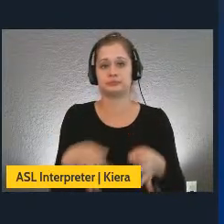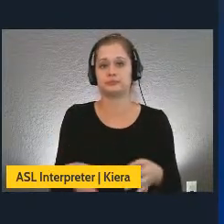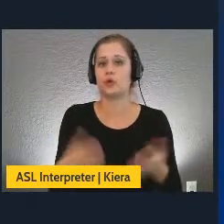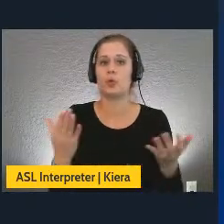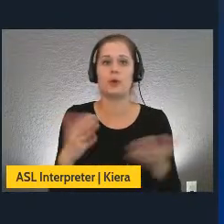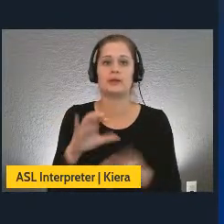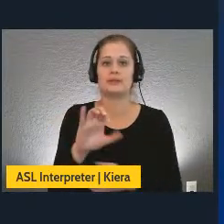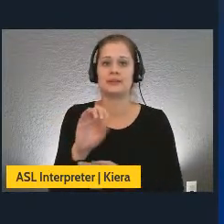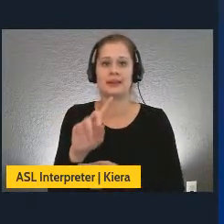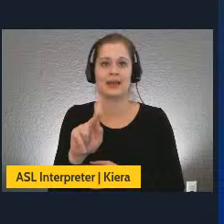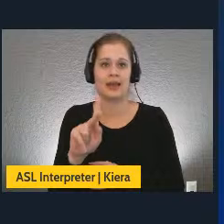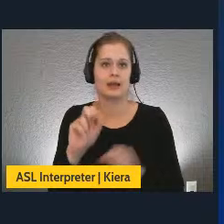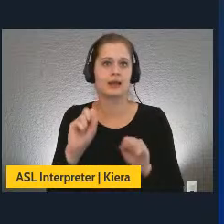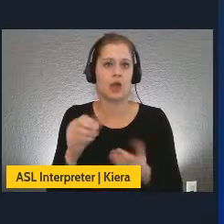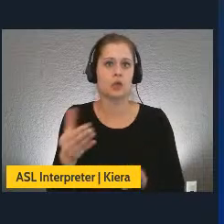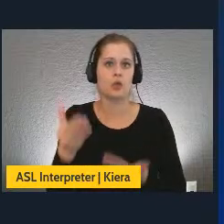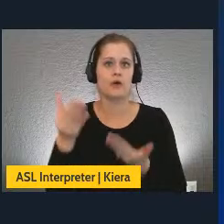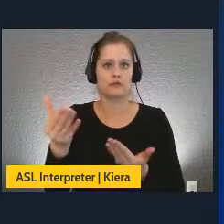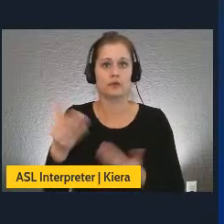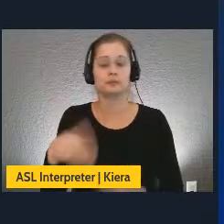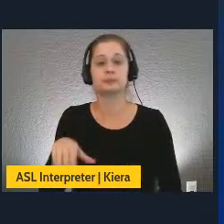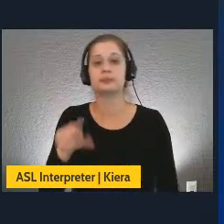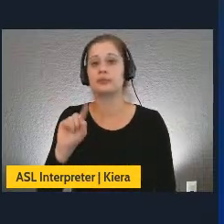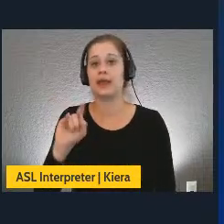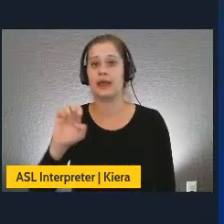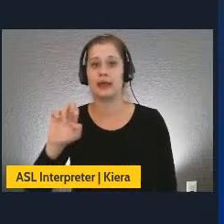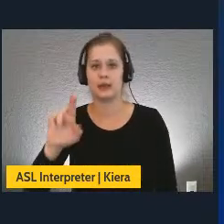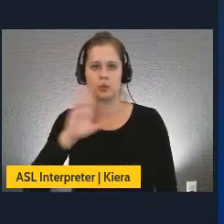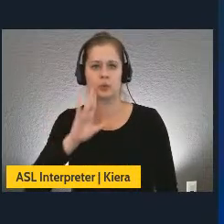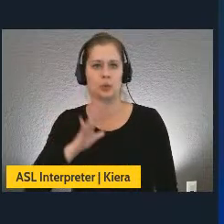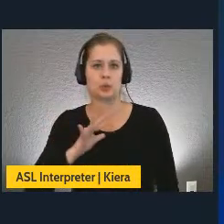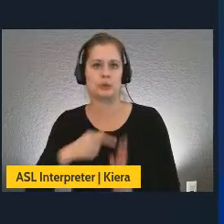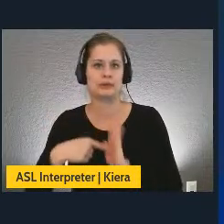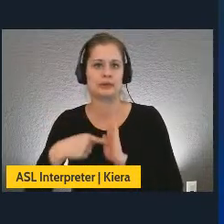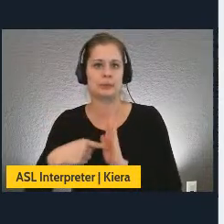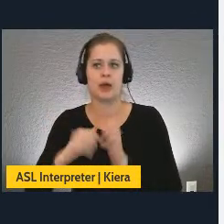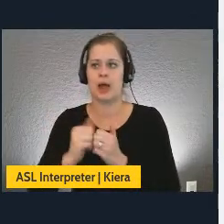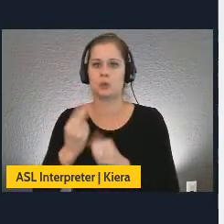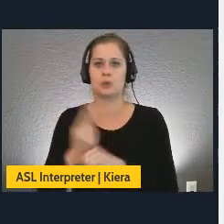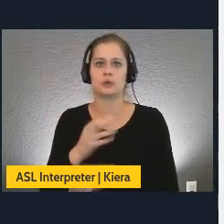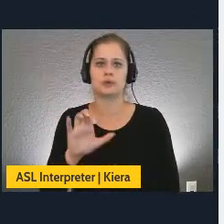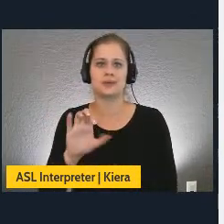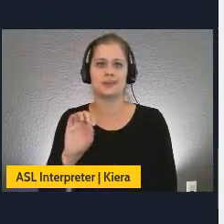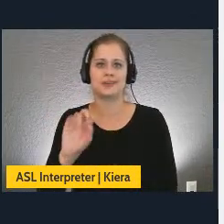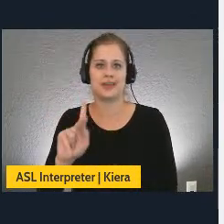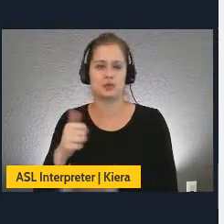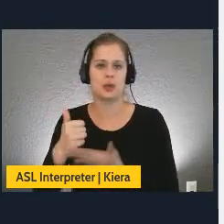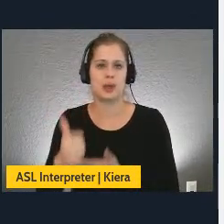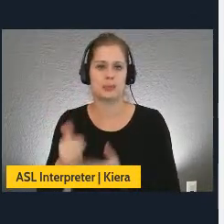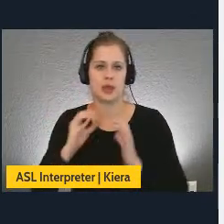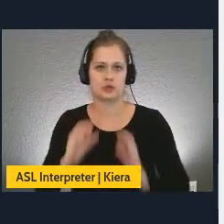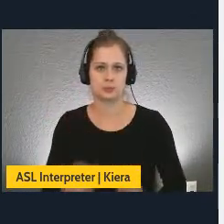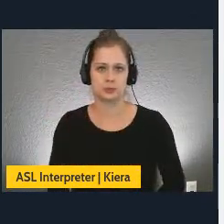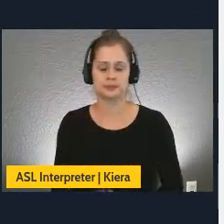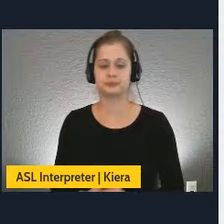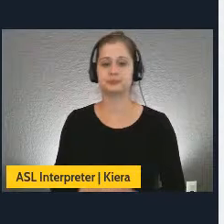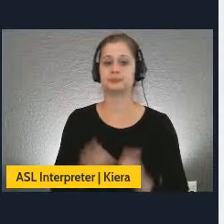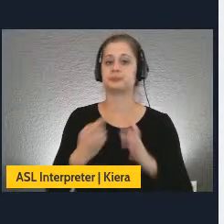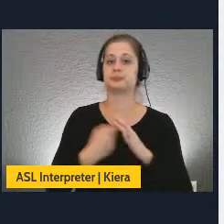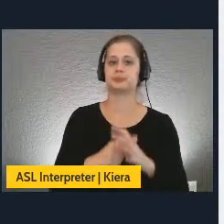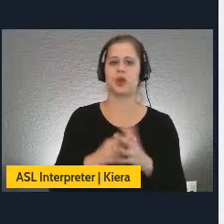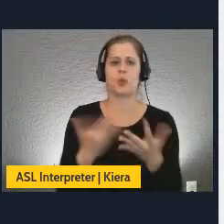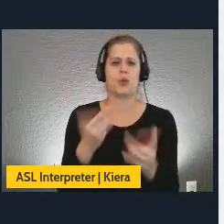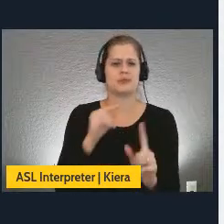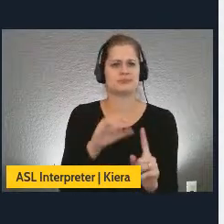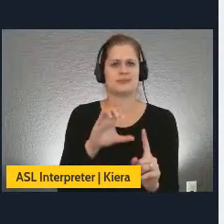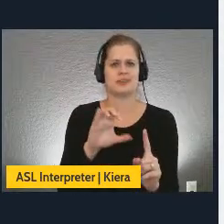you a pretty cool demo on how he uses CDK-nag to help his customers. All right, so let's start. What is